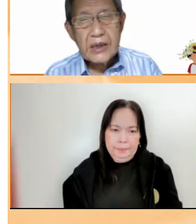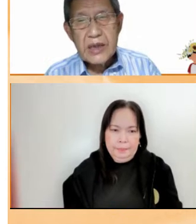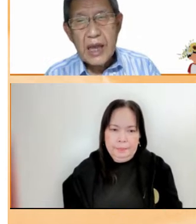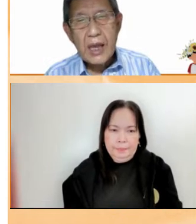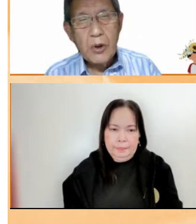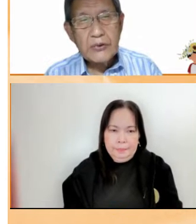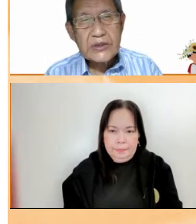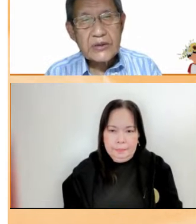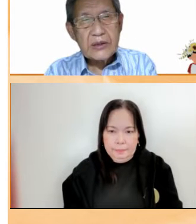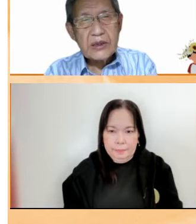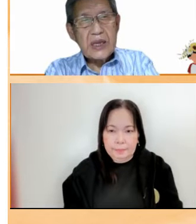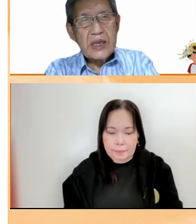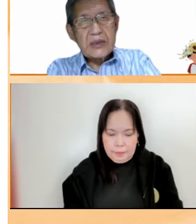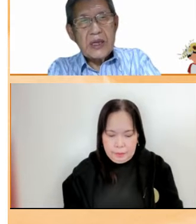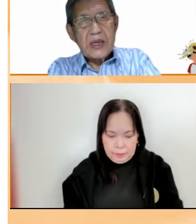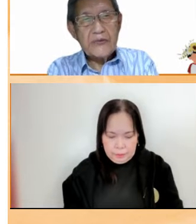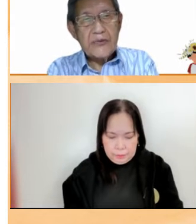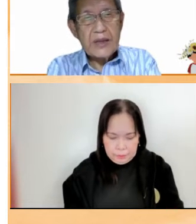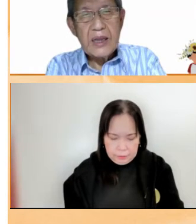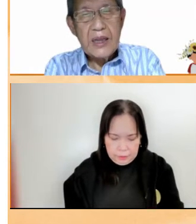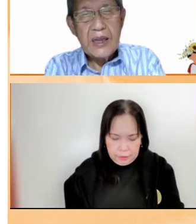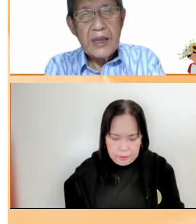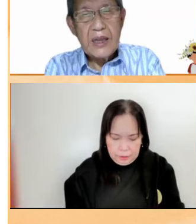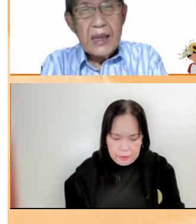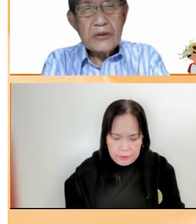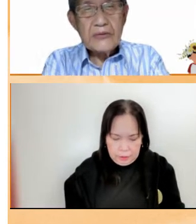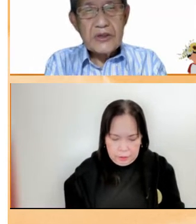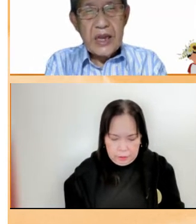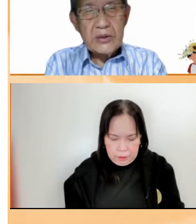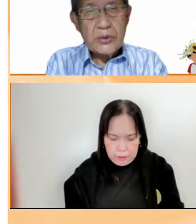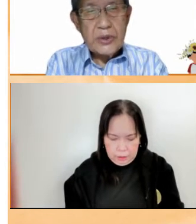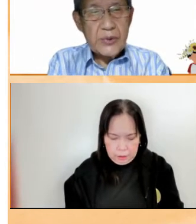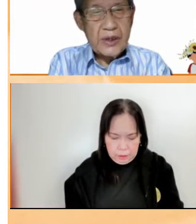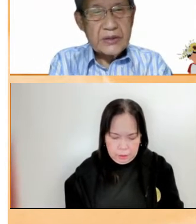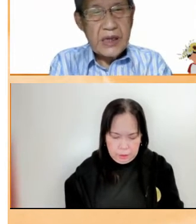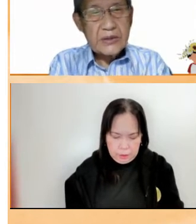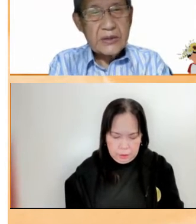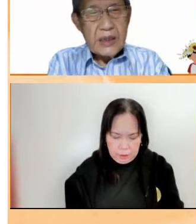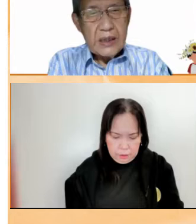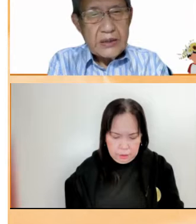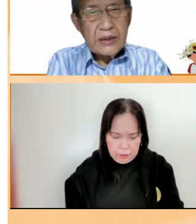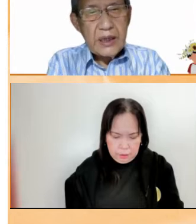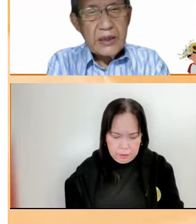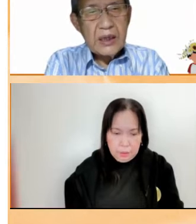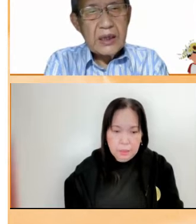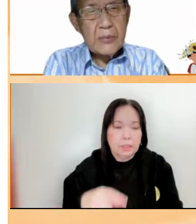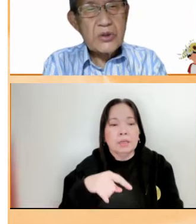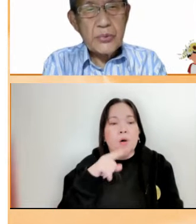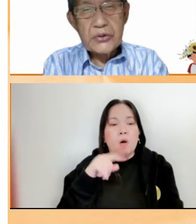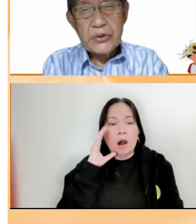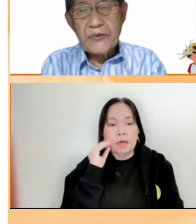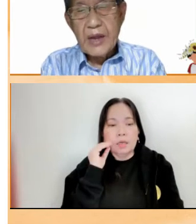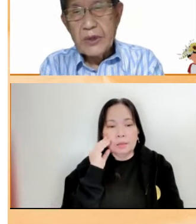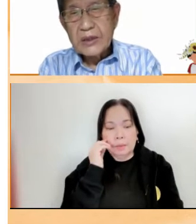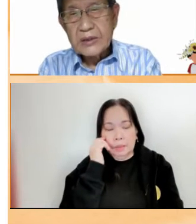These are some of the strategies in preventing adverse childhood experiences. Strengthen economic